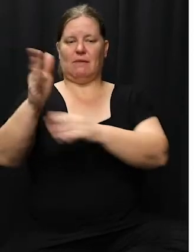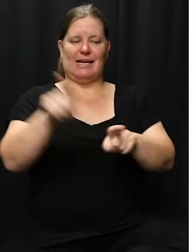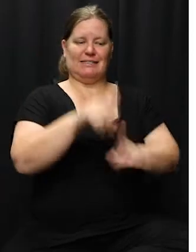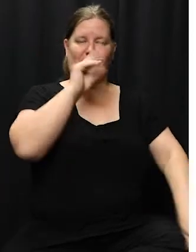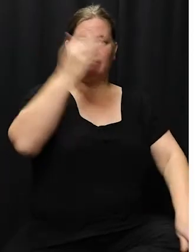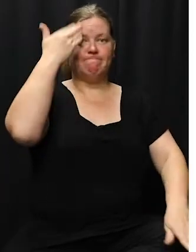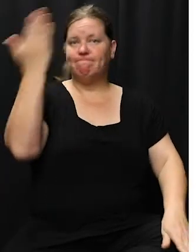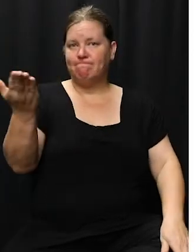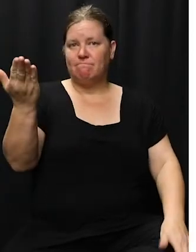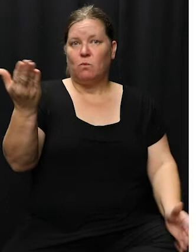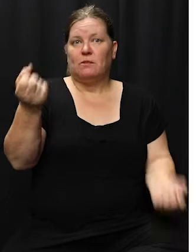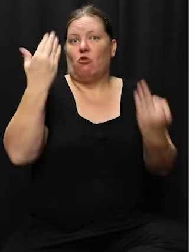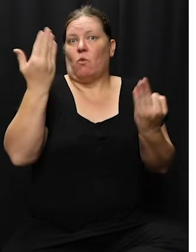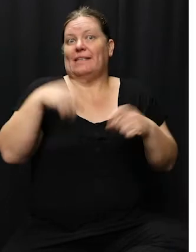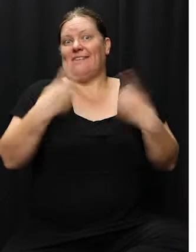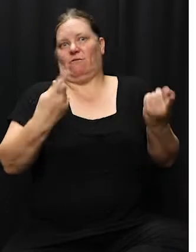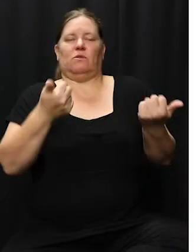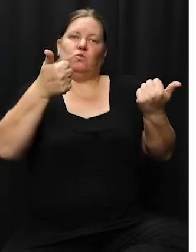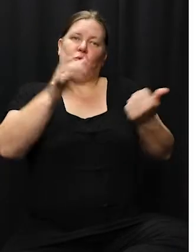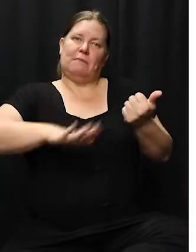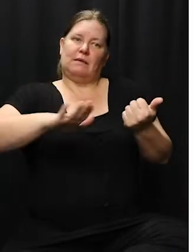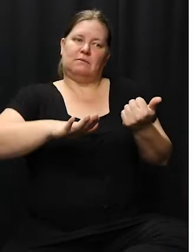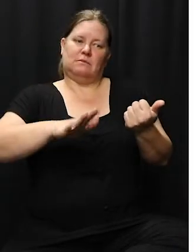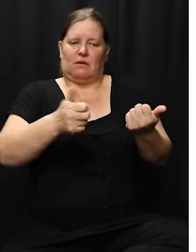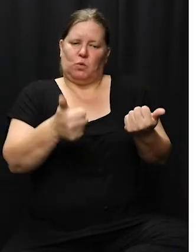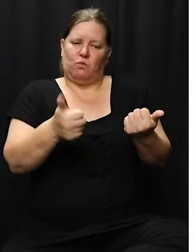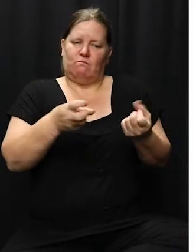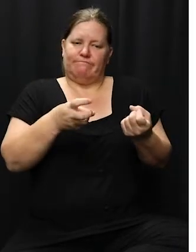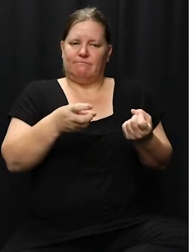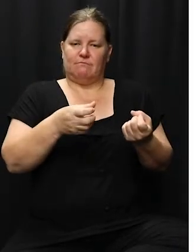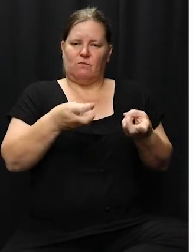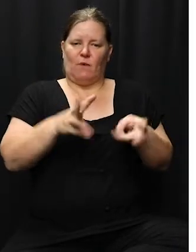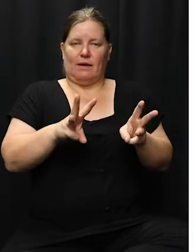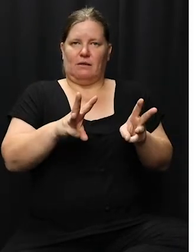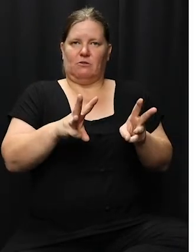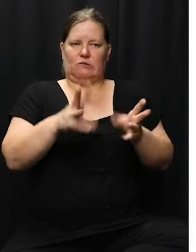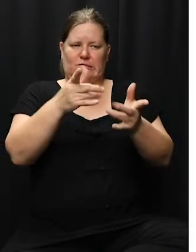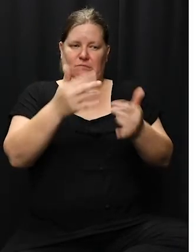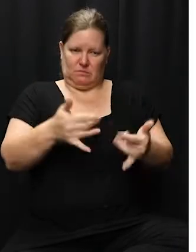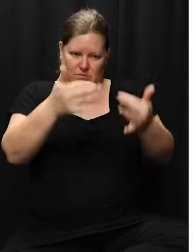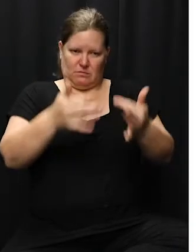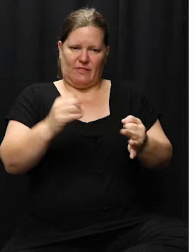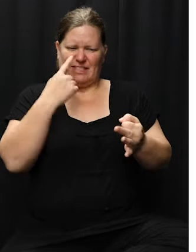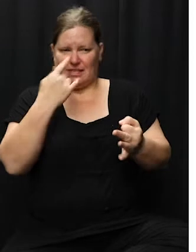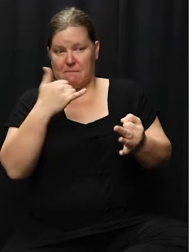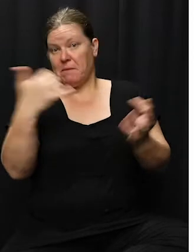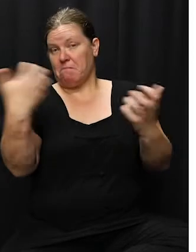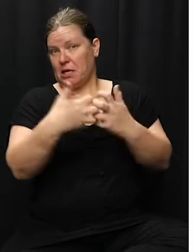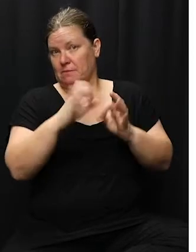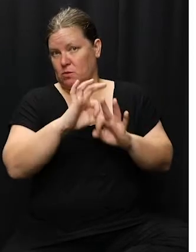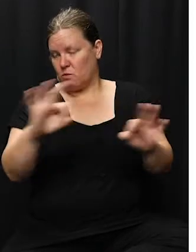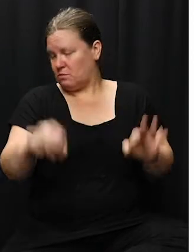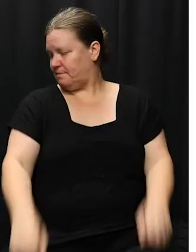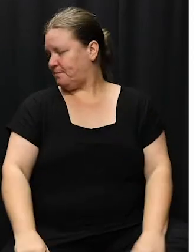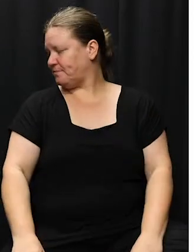you don't know, we don't know when kids arrive late, will they go through the same developmental path? We don't know. We don't have any information on that, but we